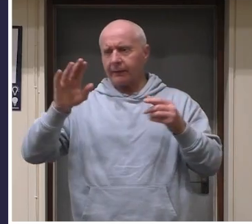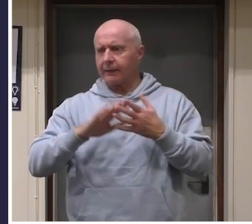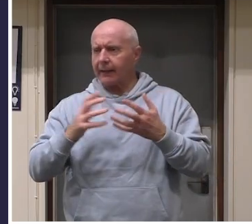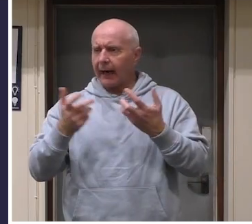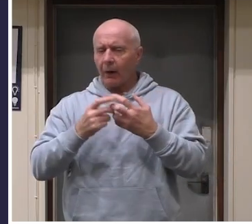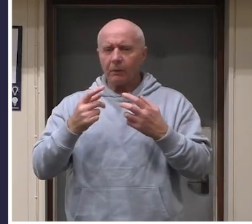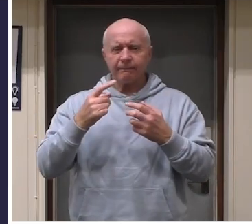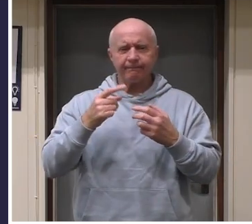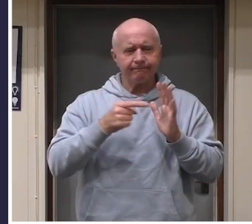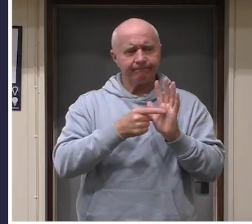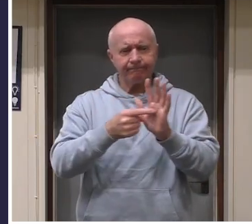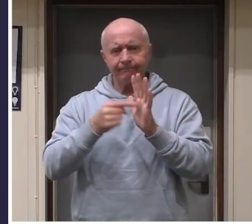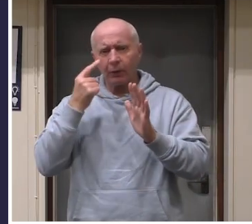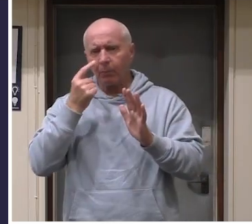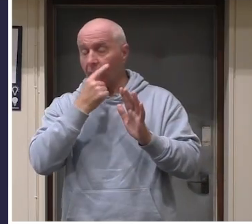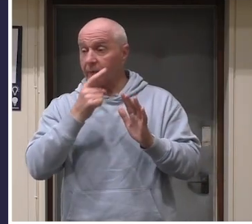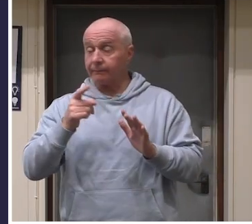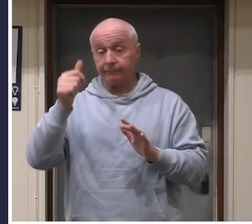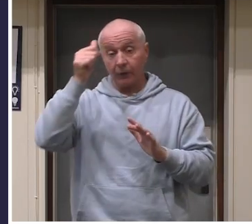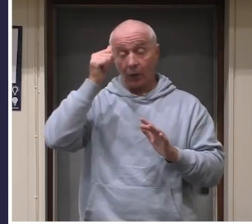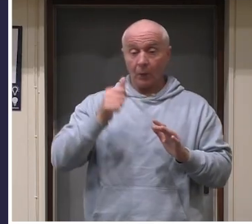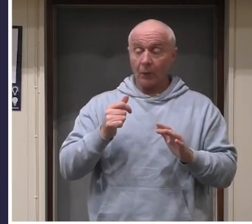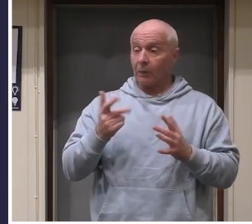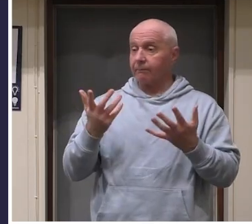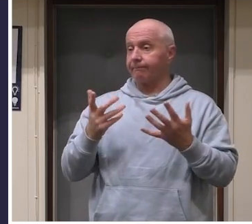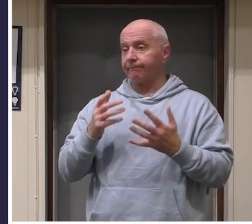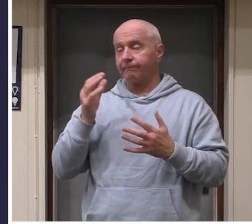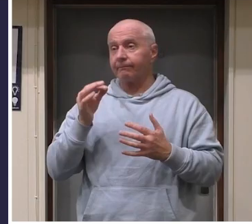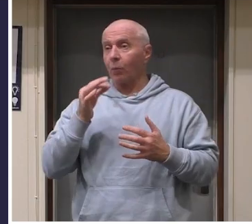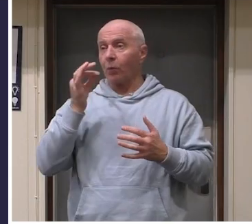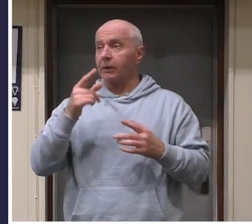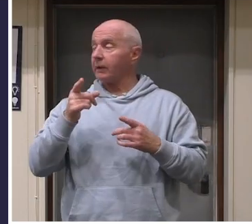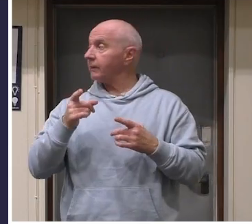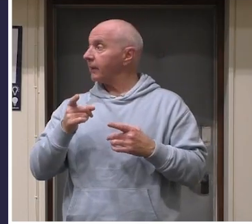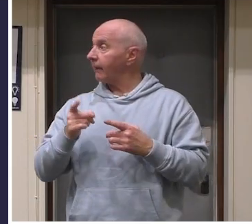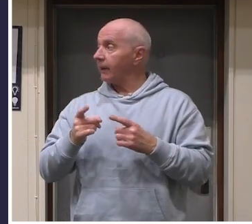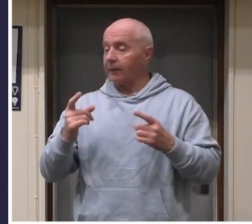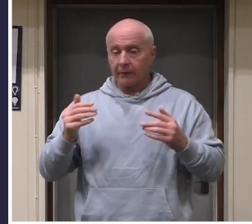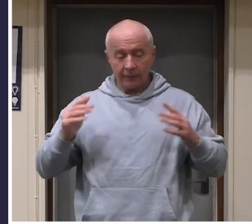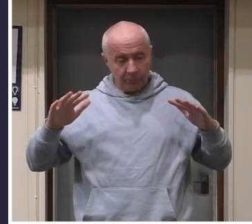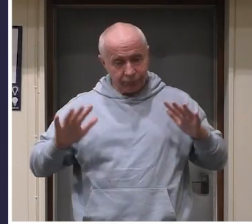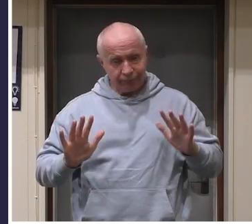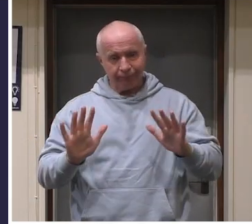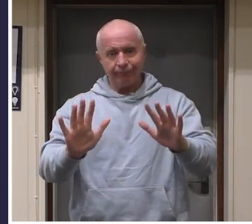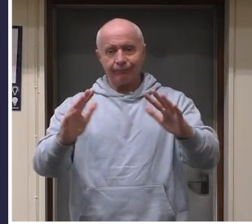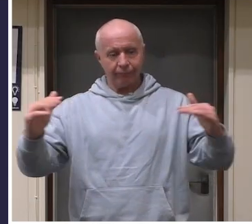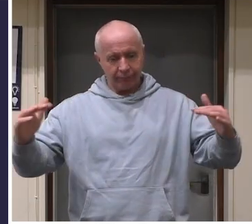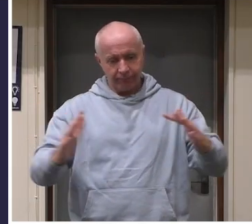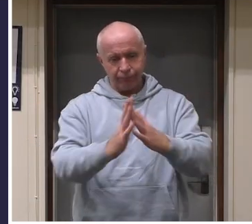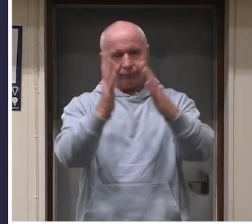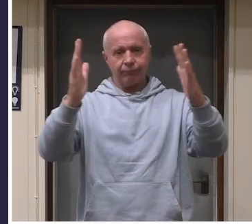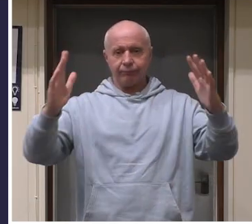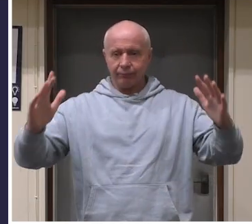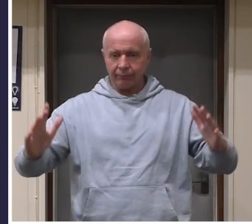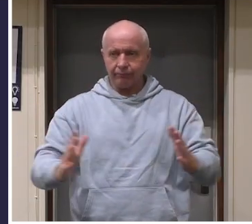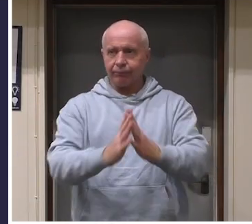And now he knew that water is clearly a wave. Like if you have two waves of water hitting each other, they can